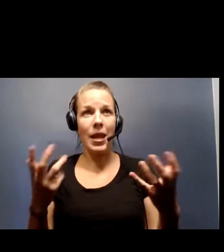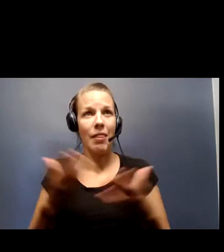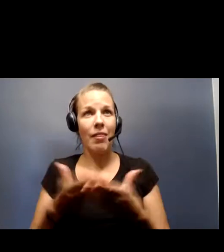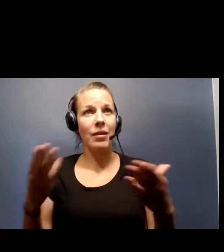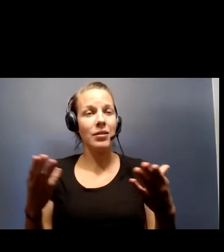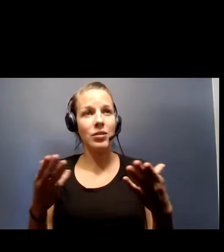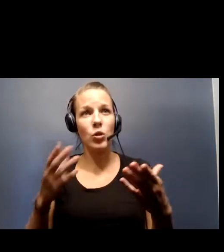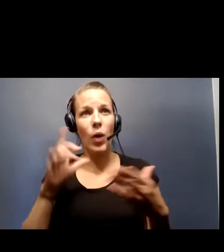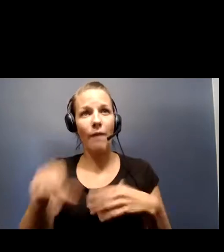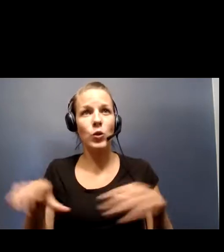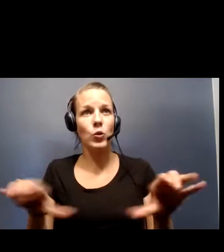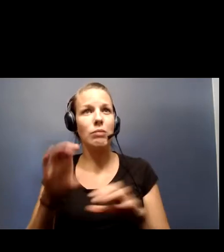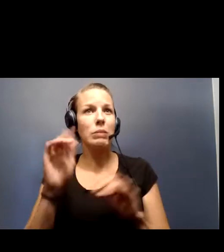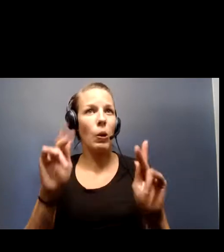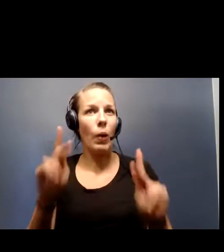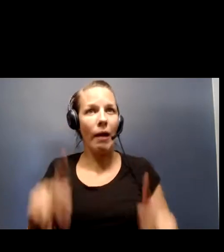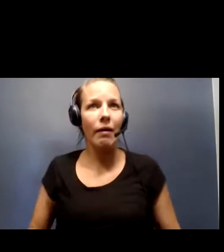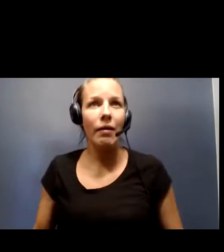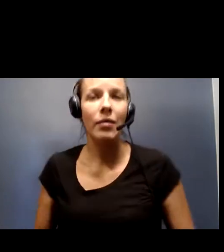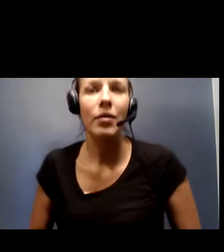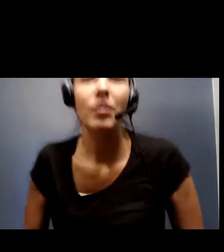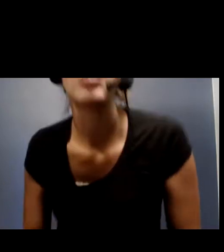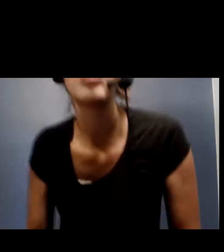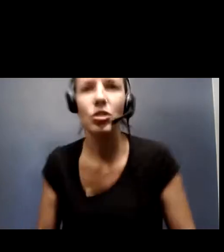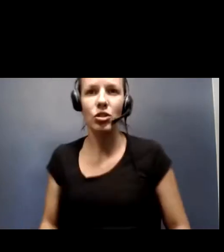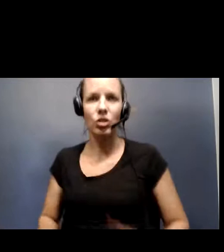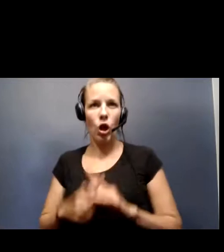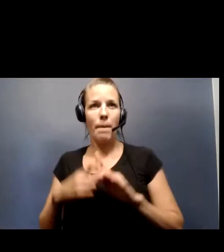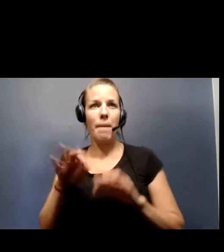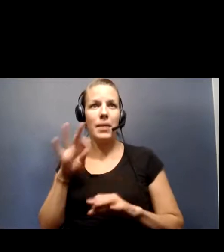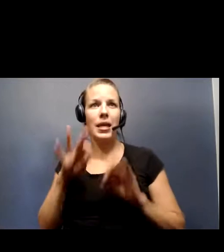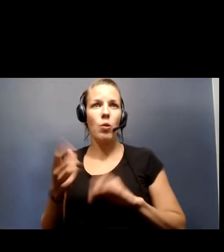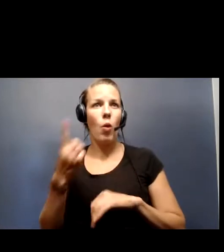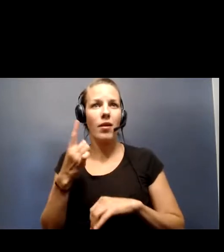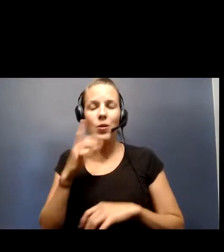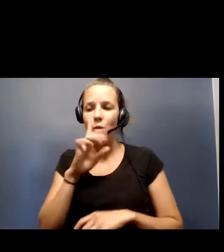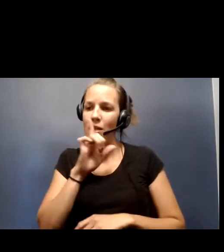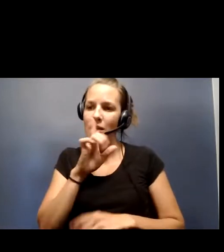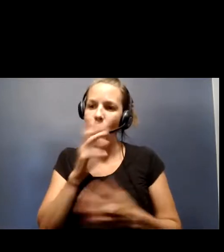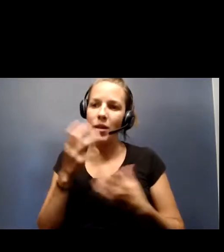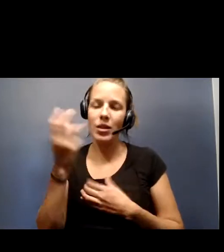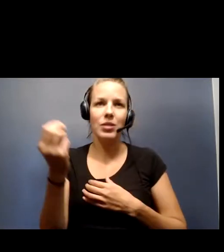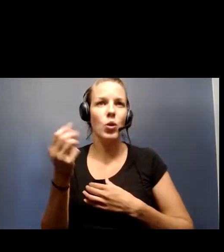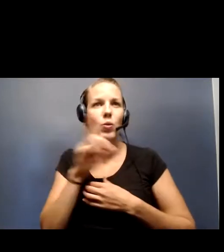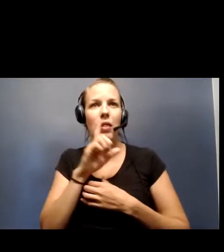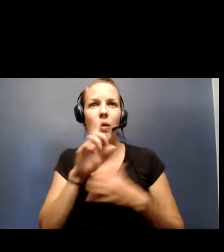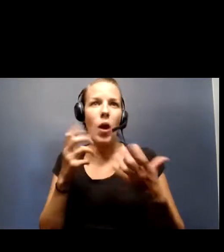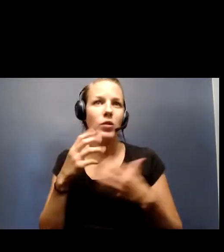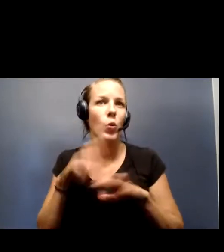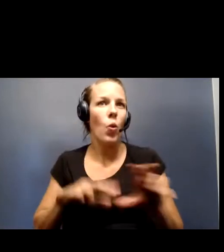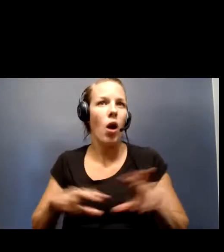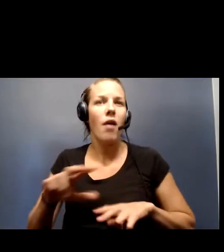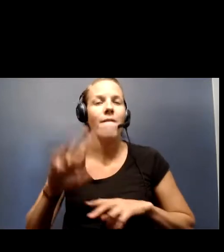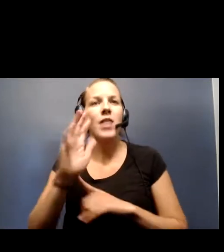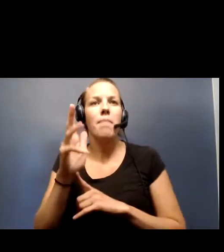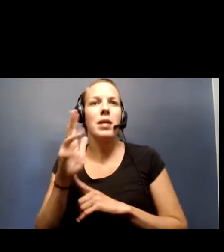have to do, it's okay to just start by picking one. Maybe you really like to get outside. Maybe you really like to walk. Start with a 5-minute walk